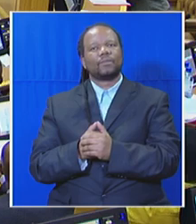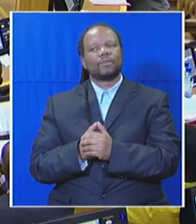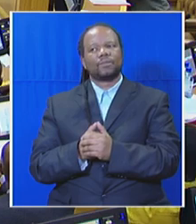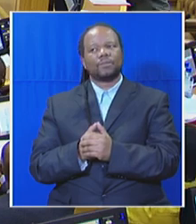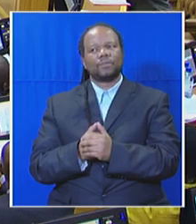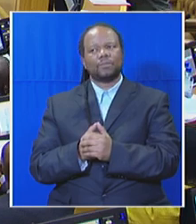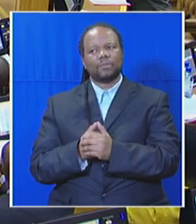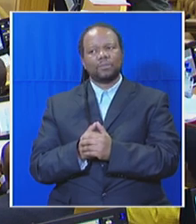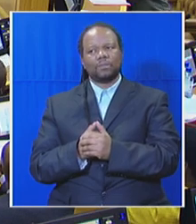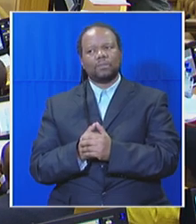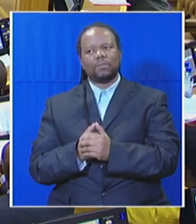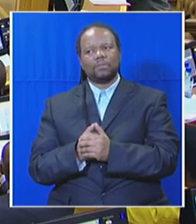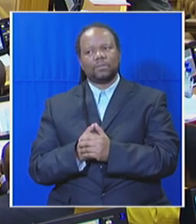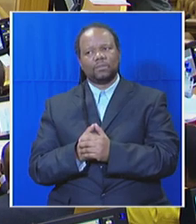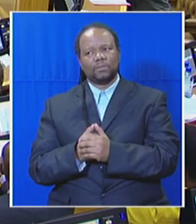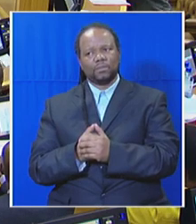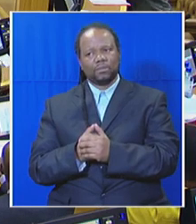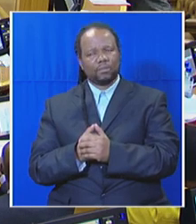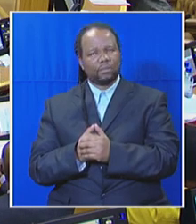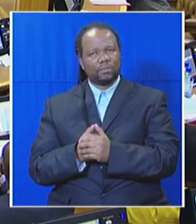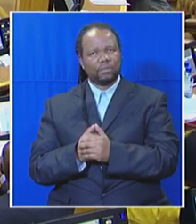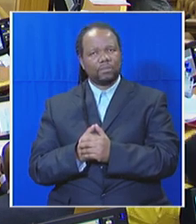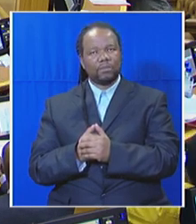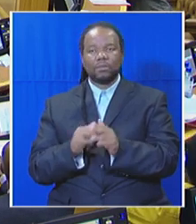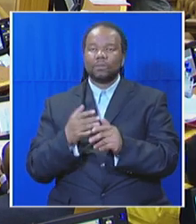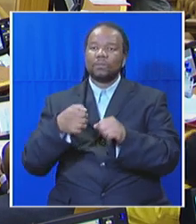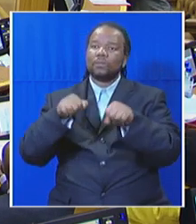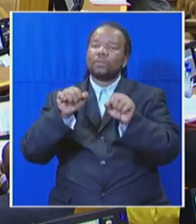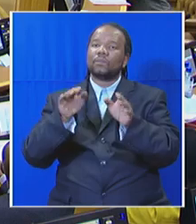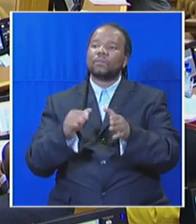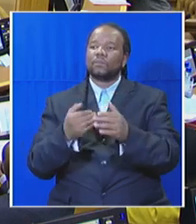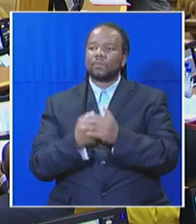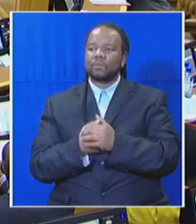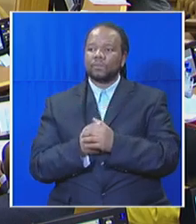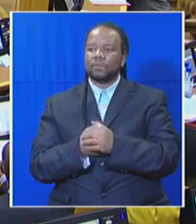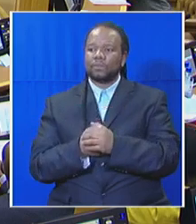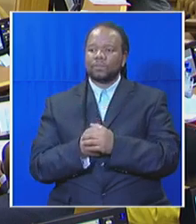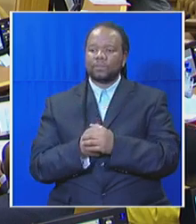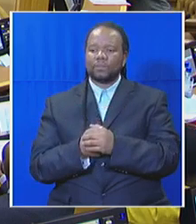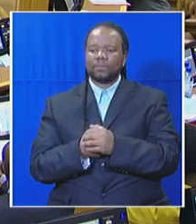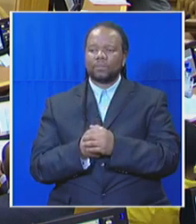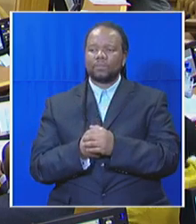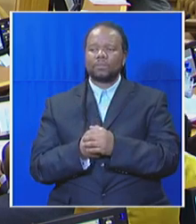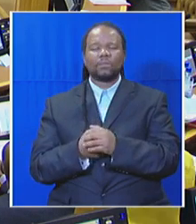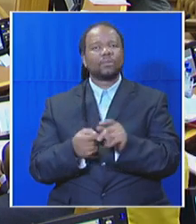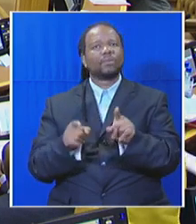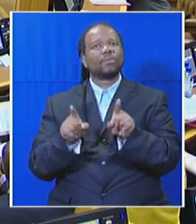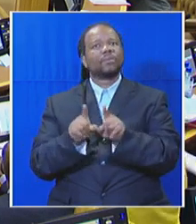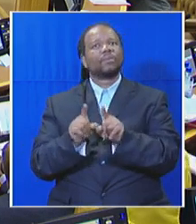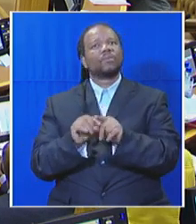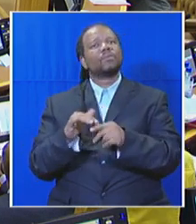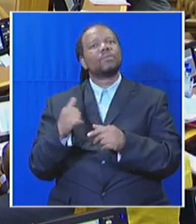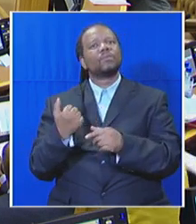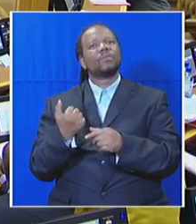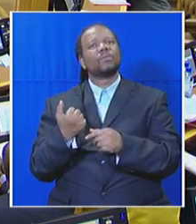Ke se ke hlomphile. Ne re kopa fela ho botsa ha se ha re lwane e ne le re fela re fumane